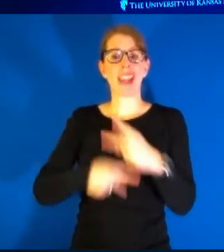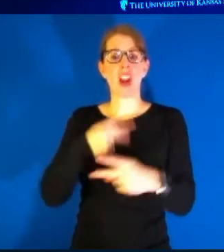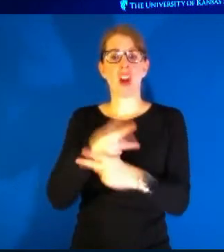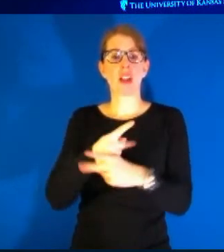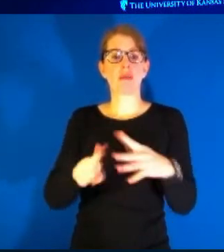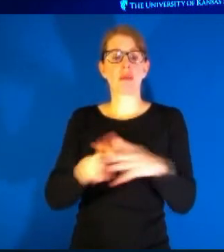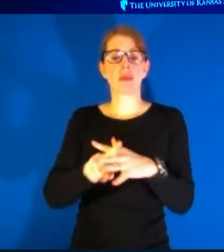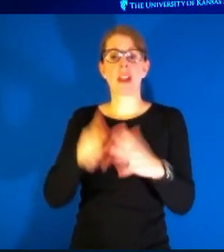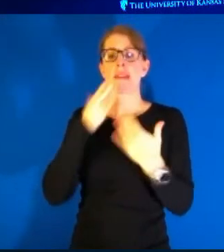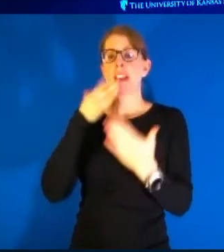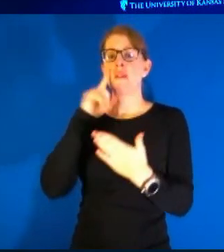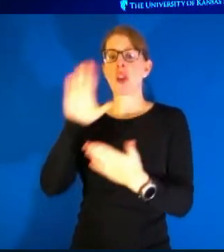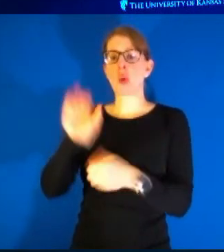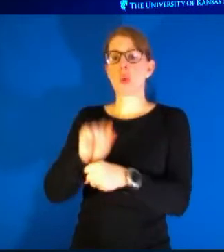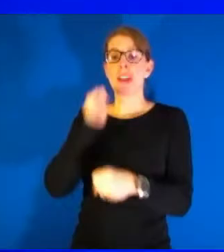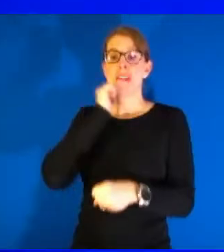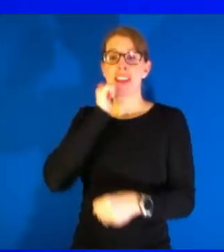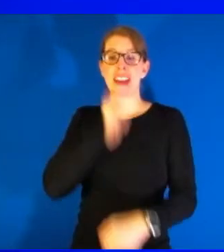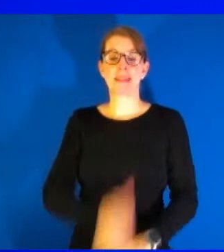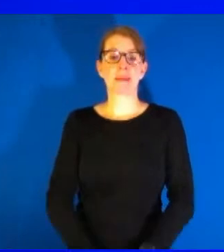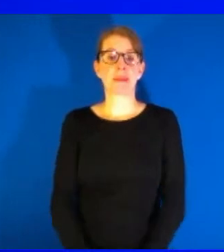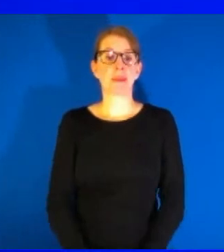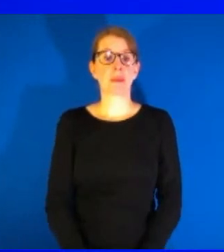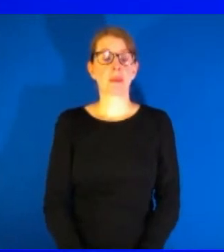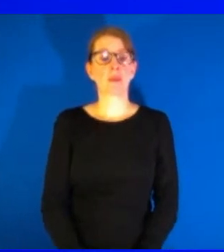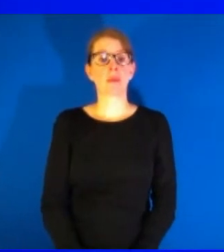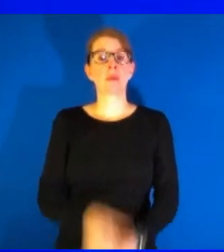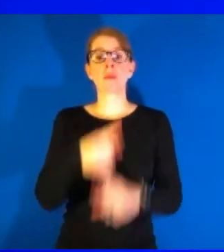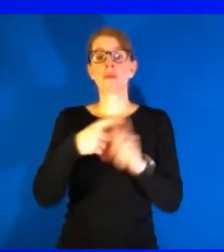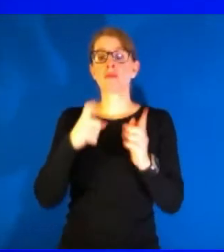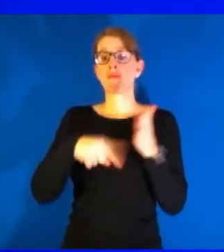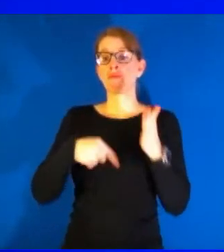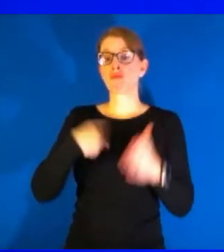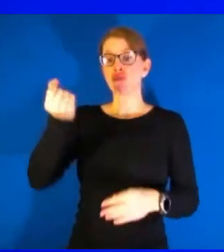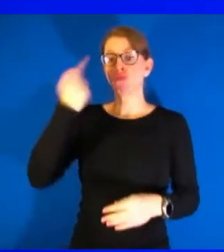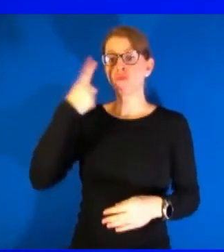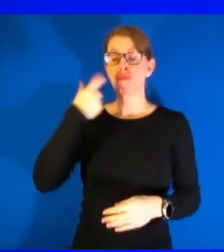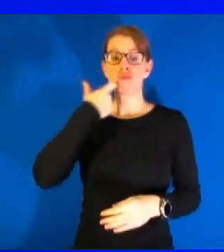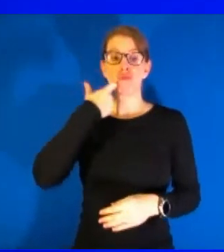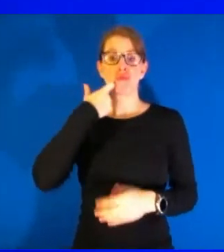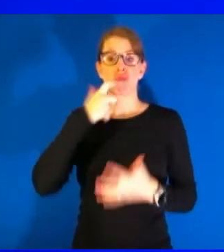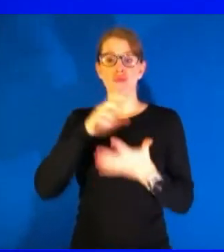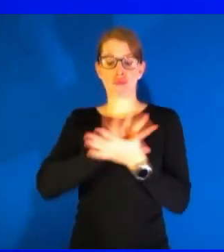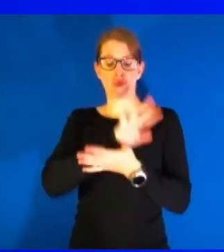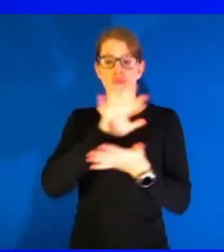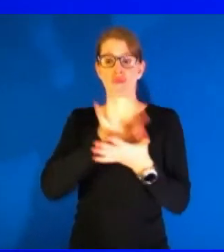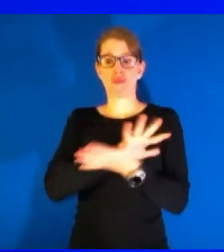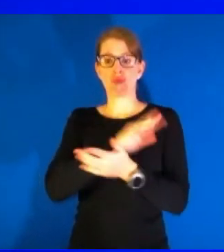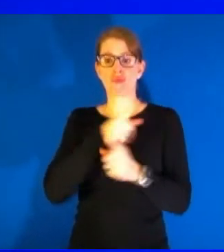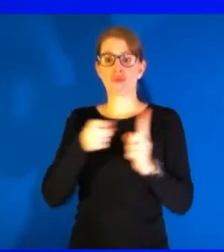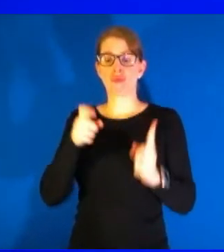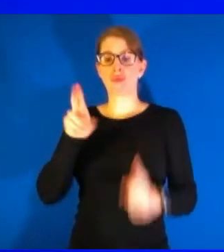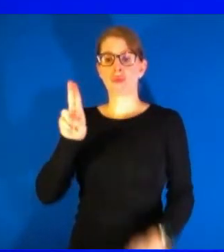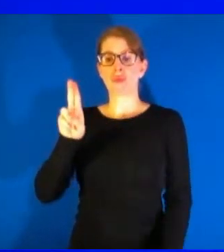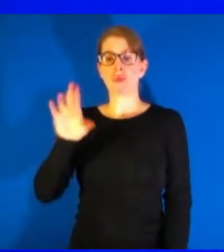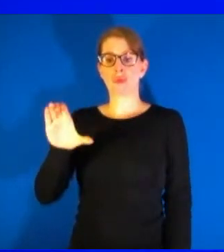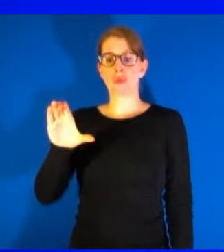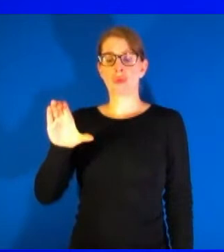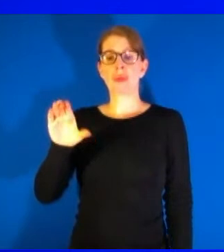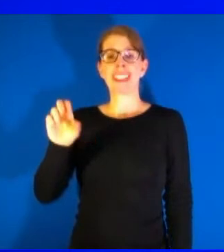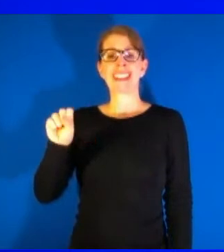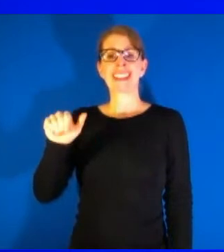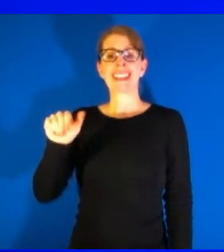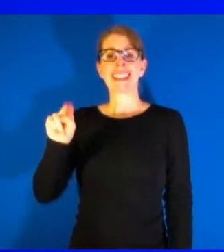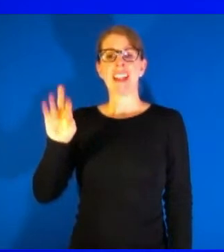your work every day. Well, from what I understand, and there was a recent paper out of UC San Francisco that looked